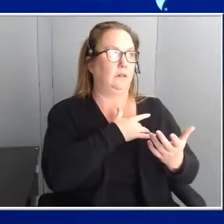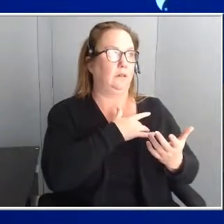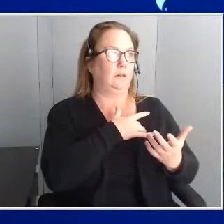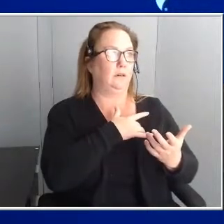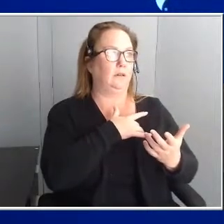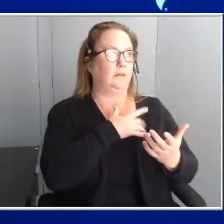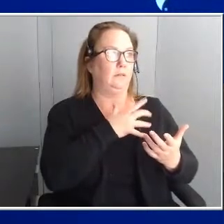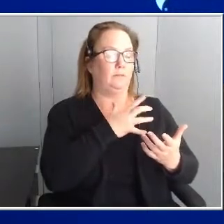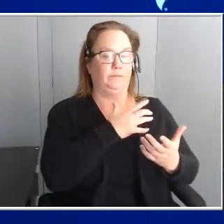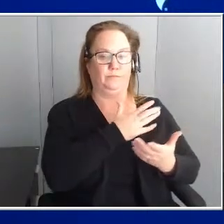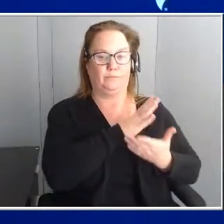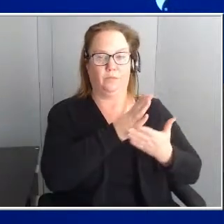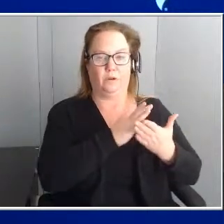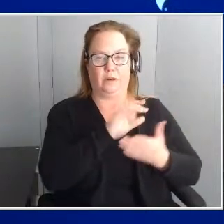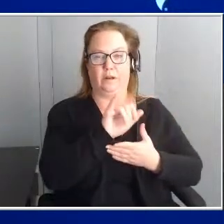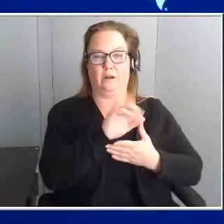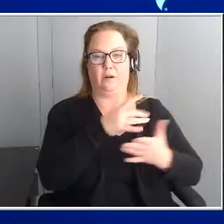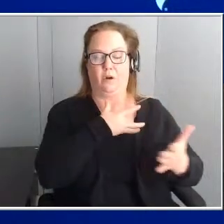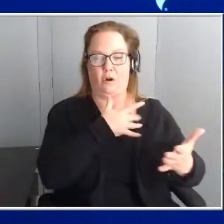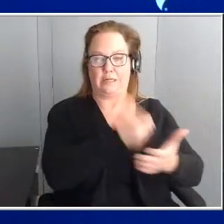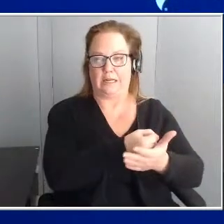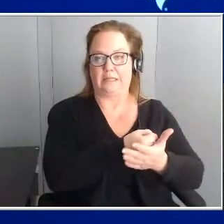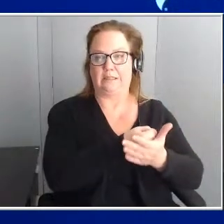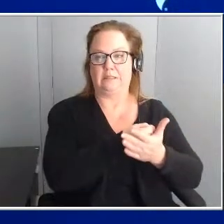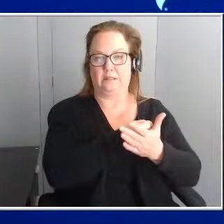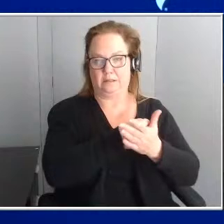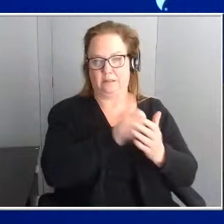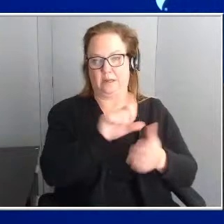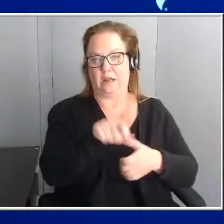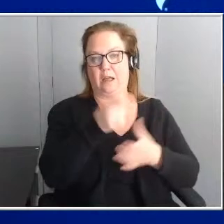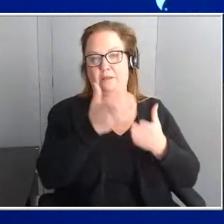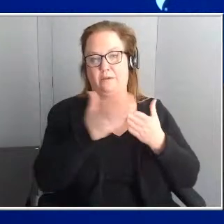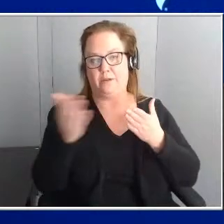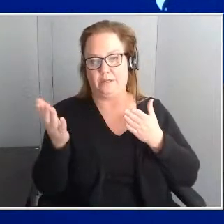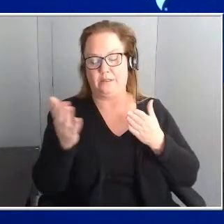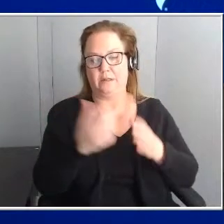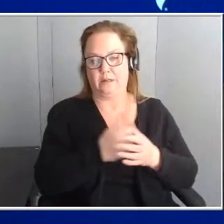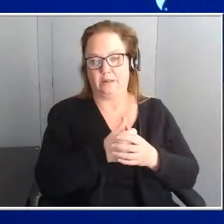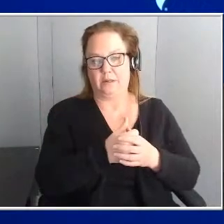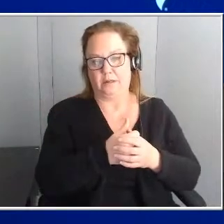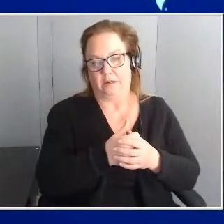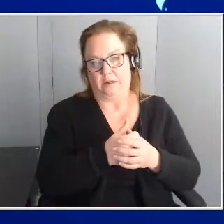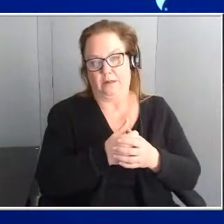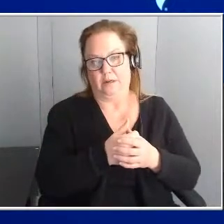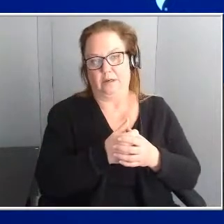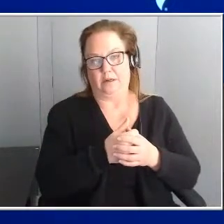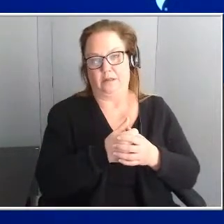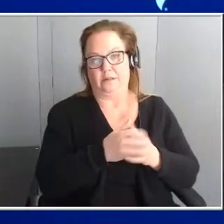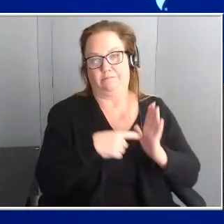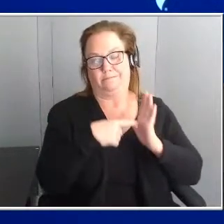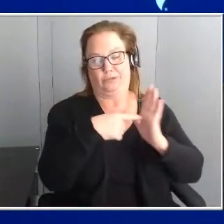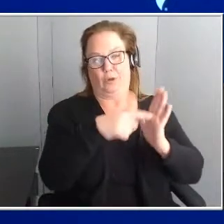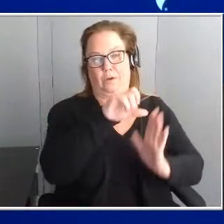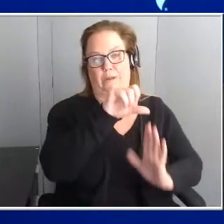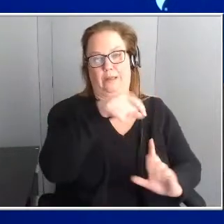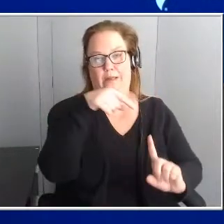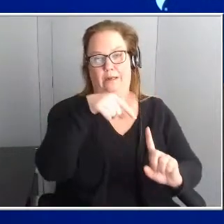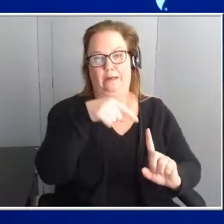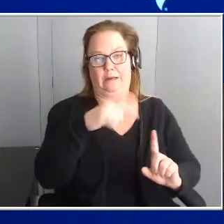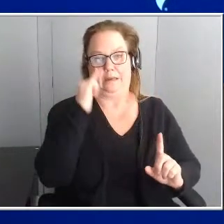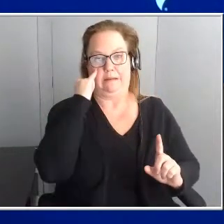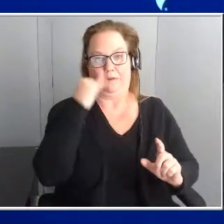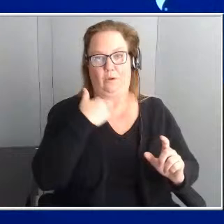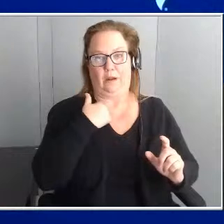infarctions or heart attacks, amongst other things. And so, it's essentially pointing to that sort of thing, right? If you have